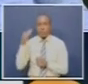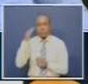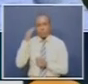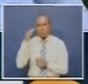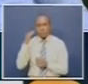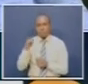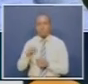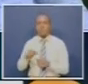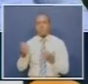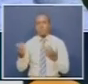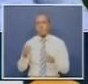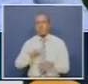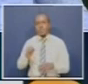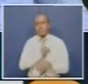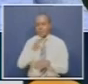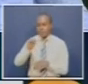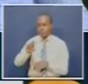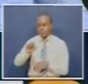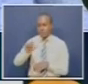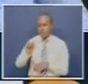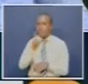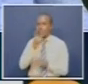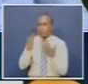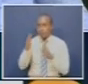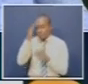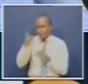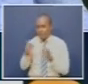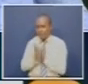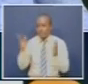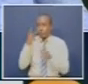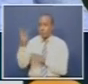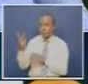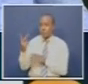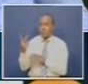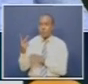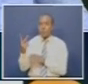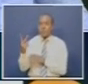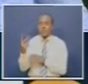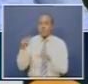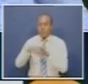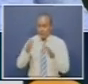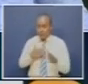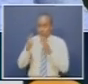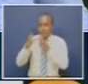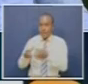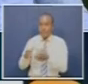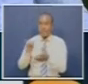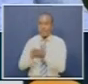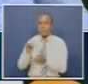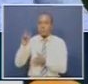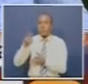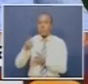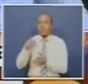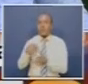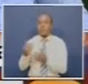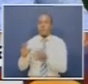Senator Musila made those assertions, because there is a general view within even our party that we need to bring a few more